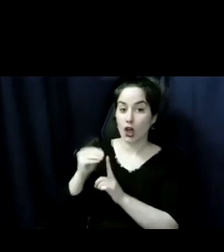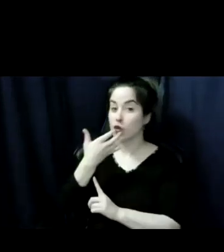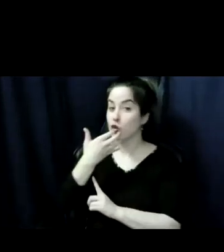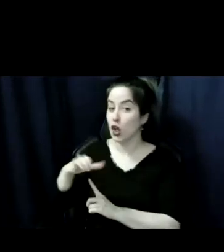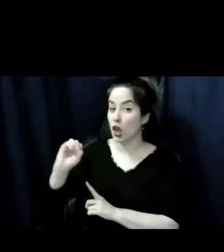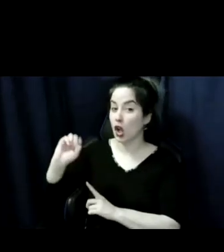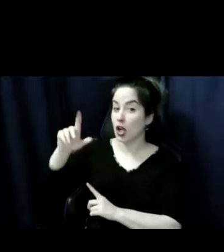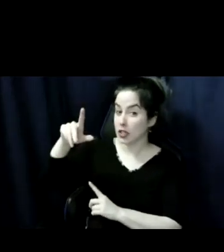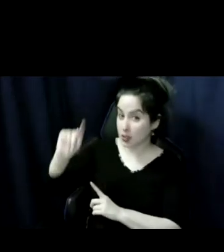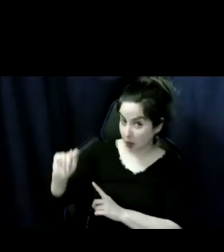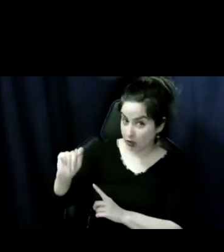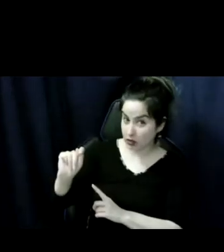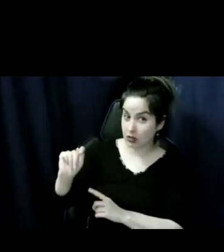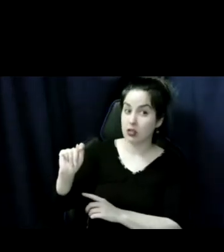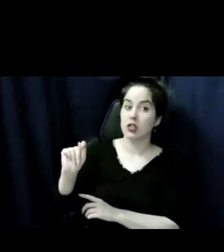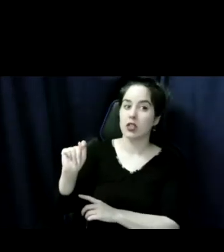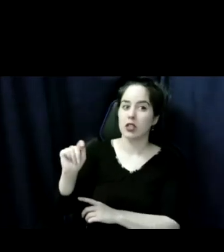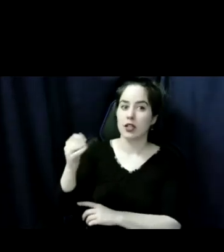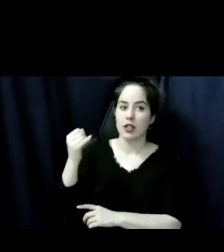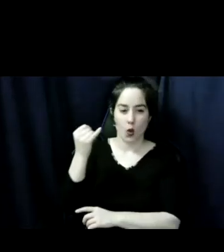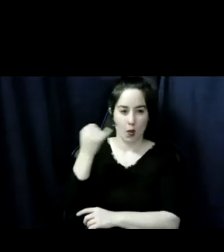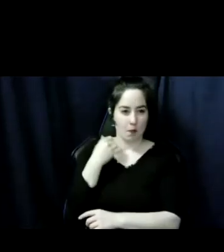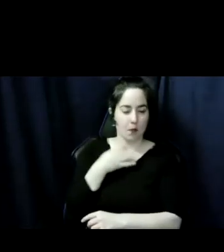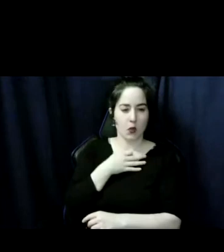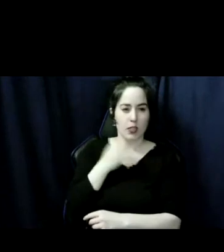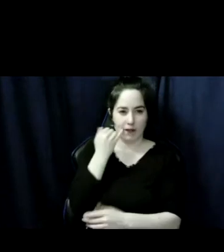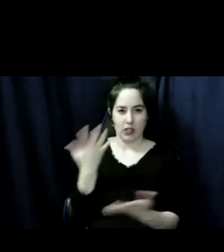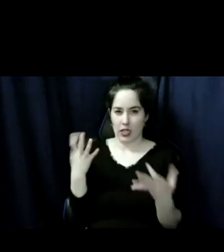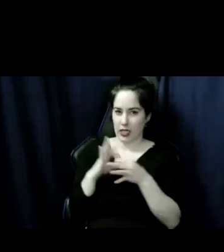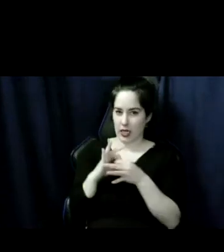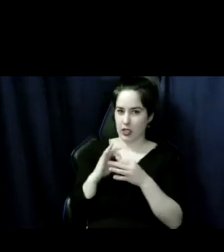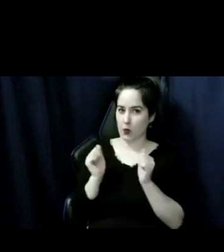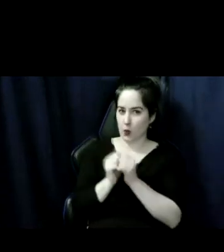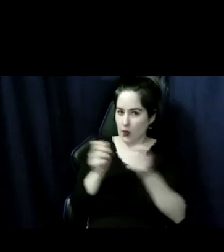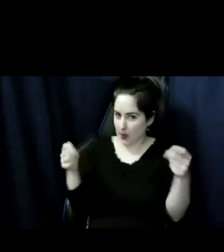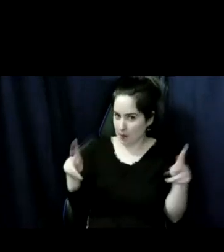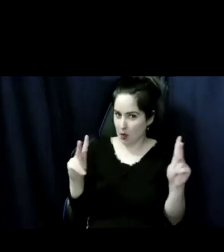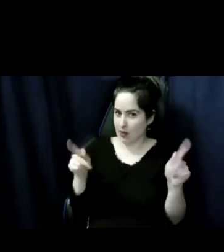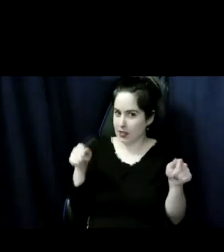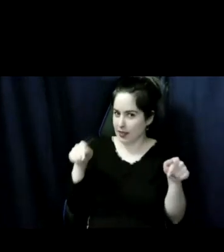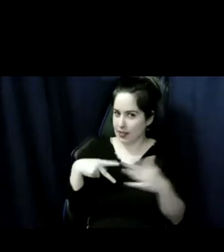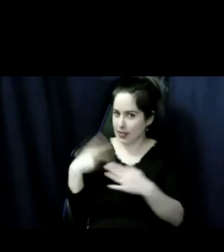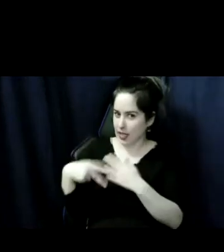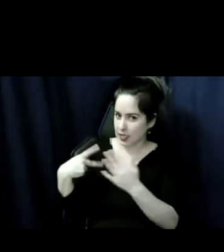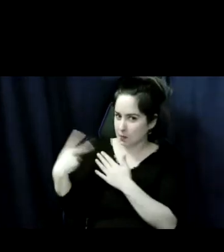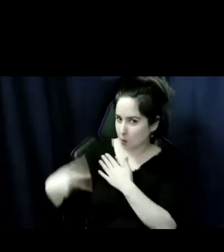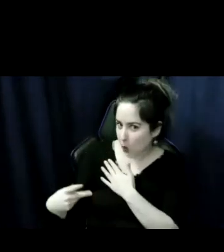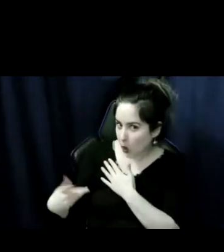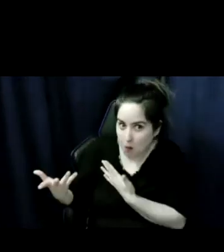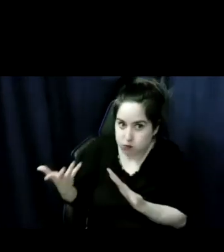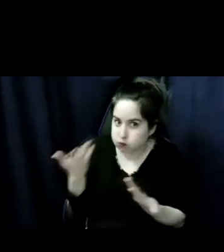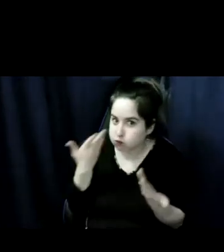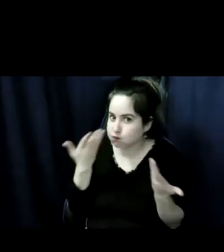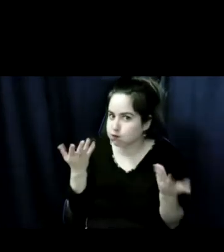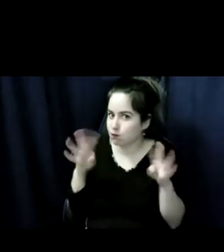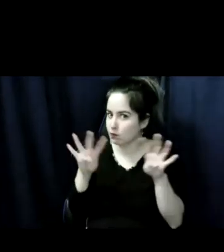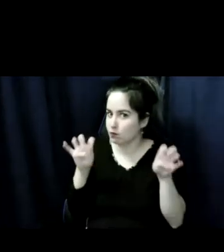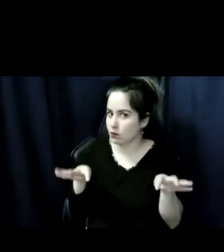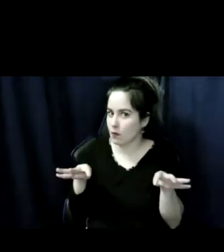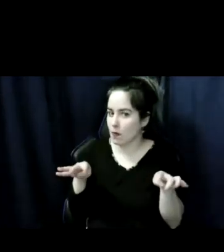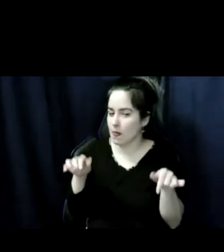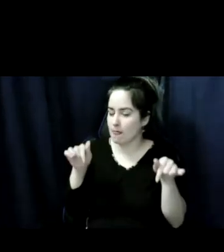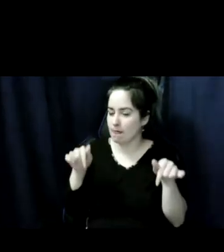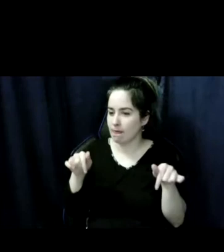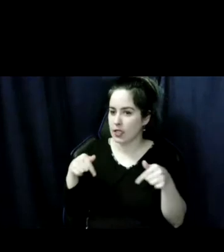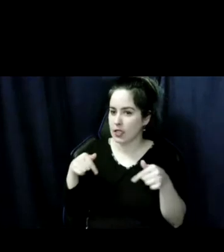disconnection in between the permits, City of Toronto, and these type of grants. So I do not know if these grants actually